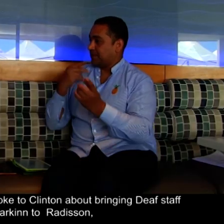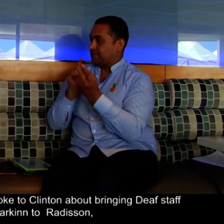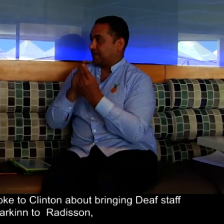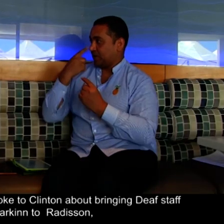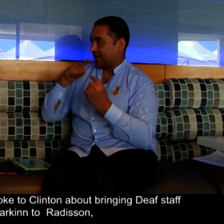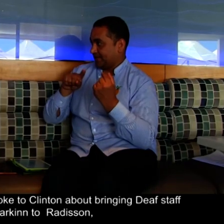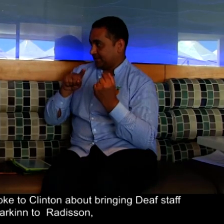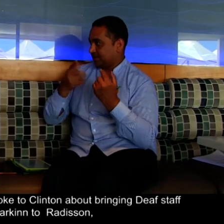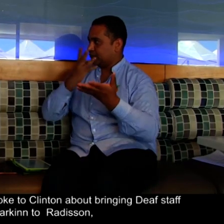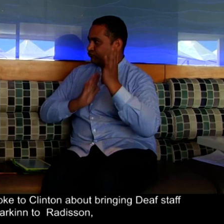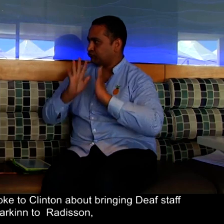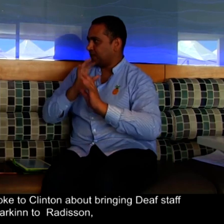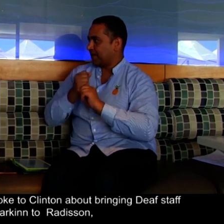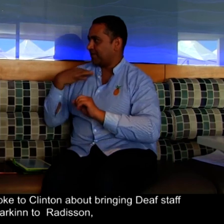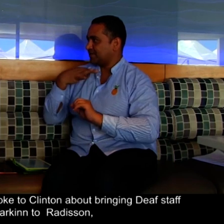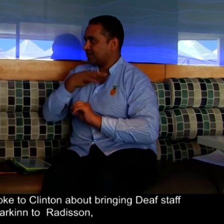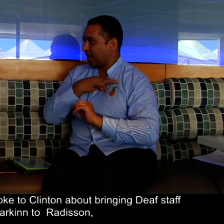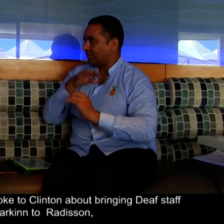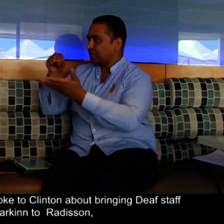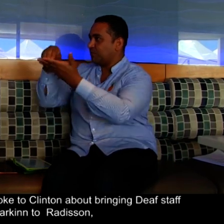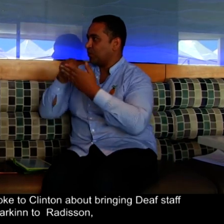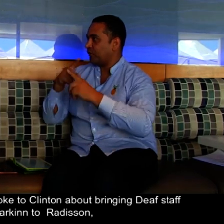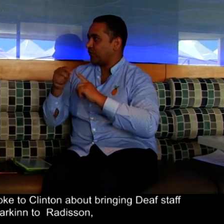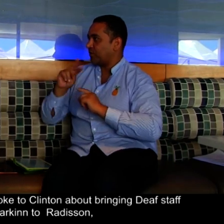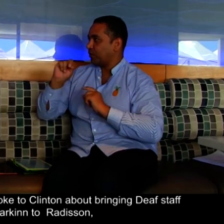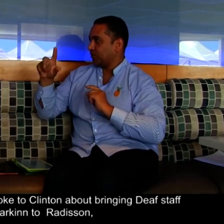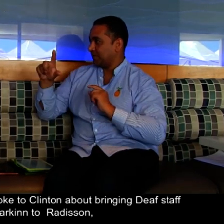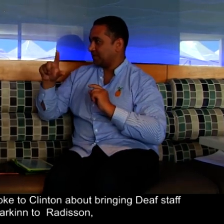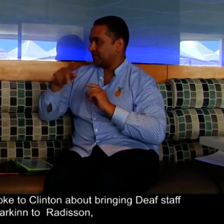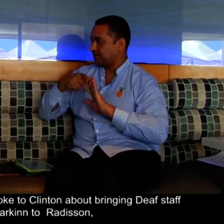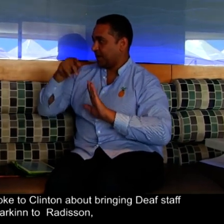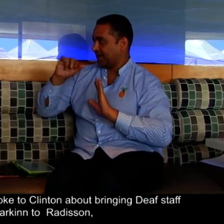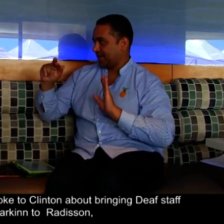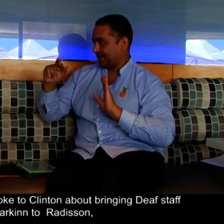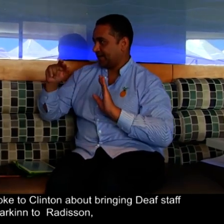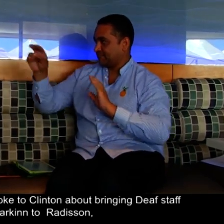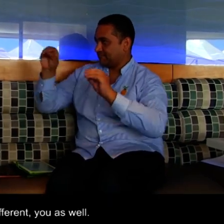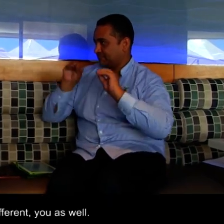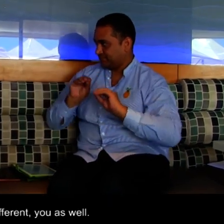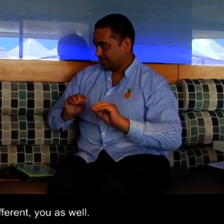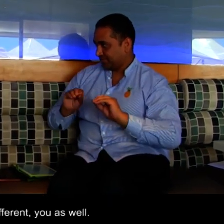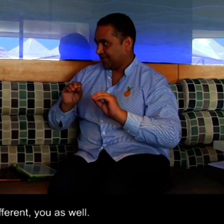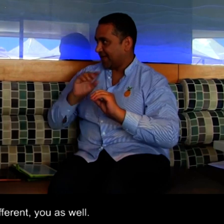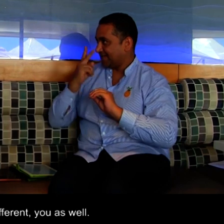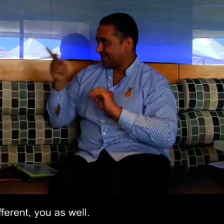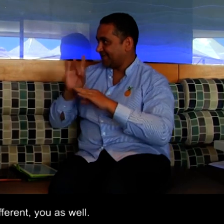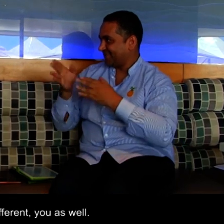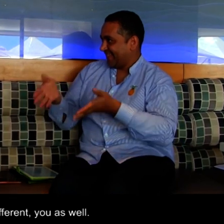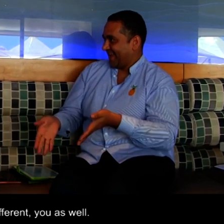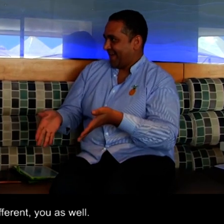Hi, Dominique. So, we spoke to Clinton about bringing deaf staff from Park-In to Radisson Bluwaterfront,